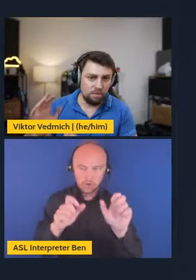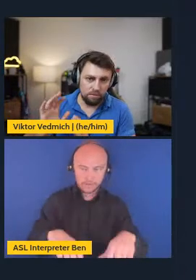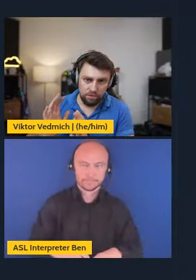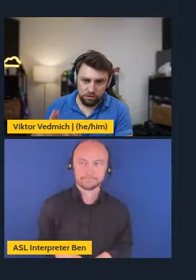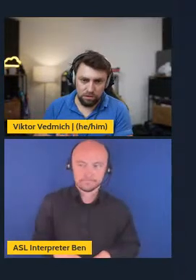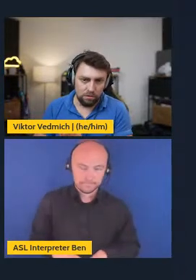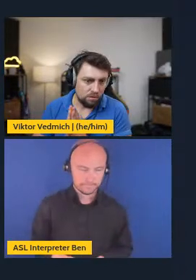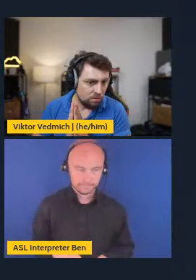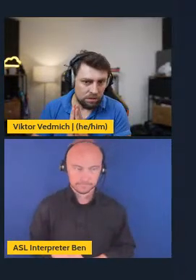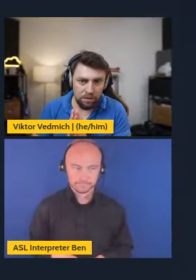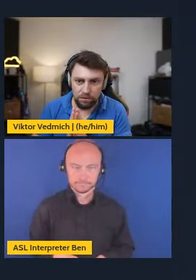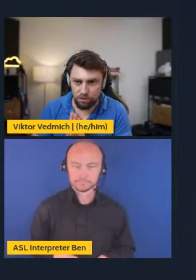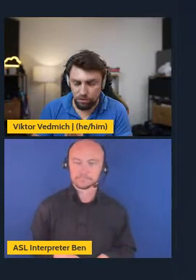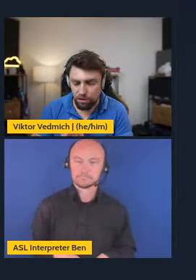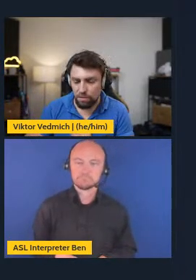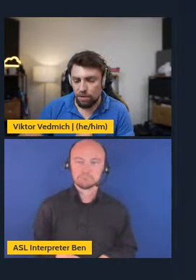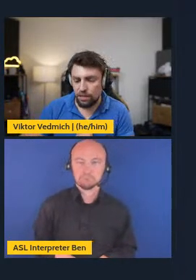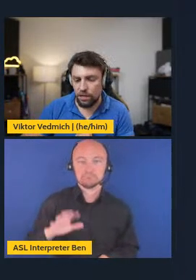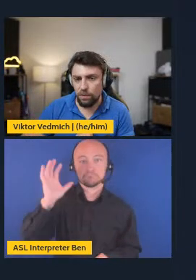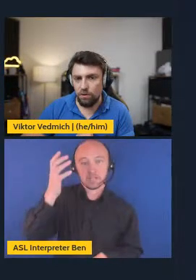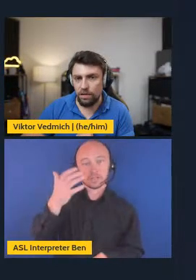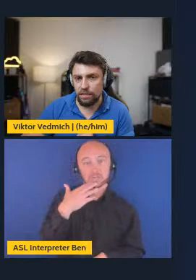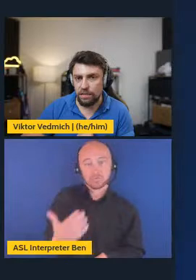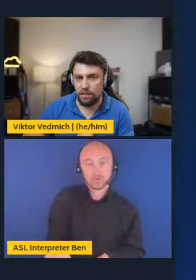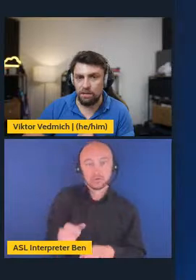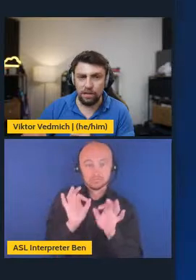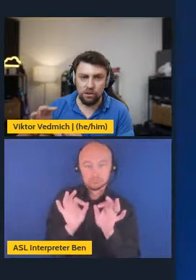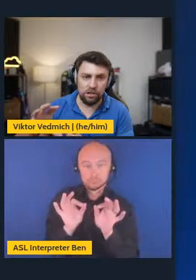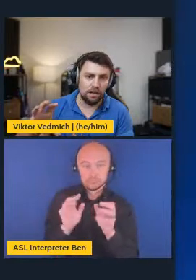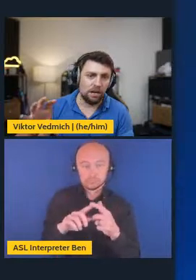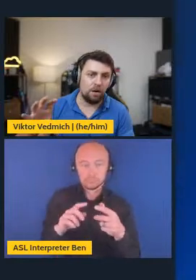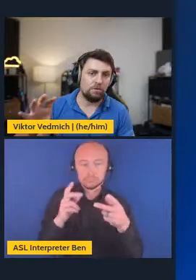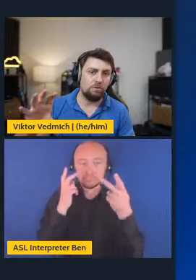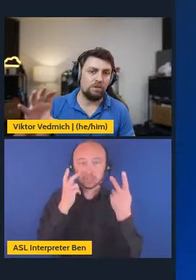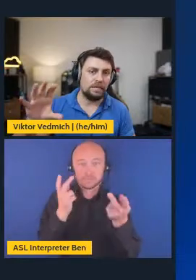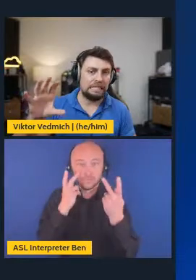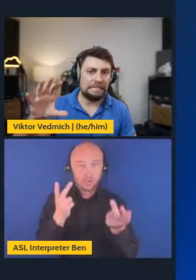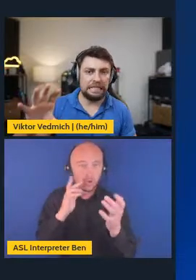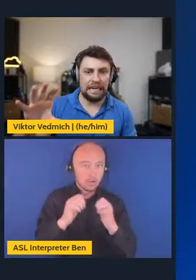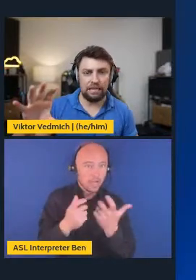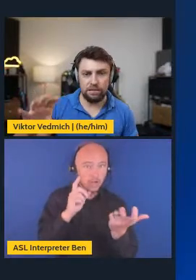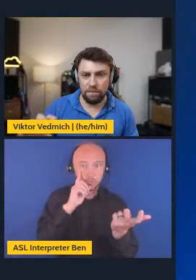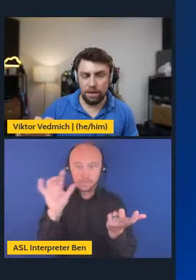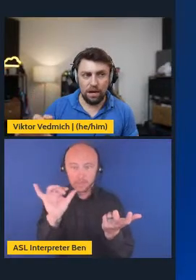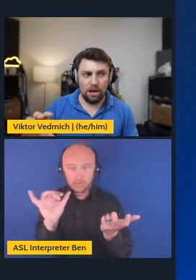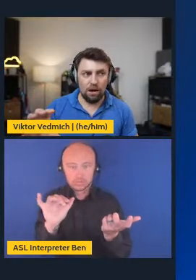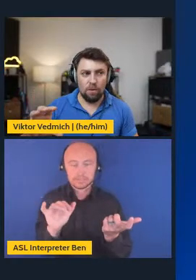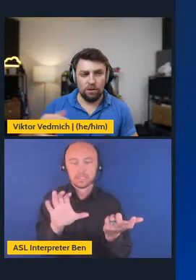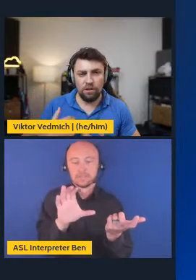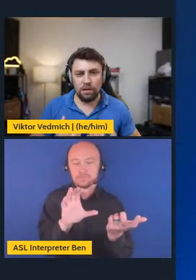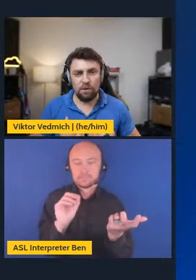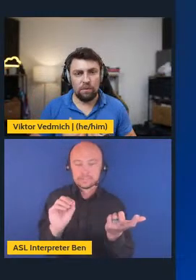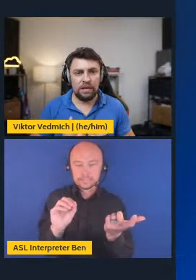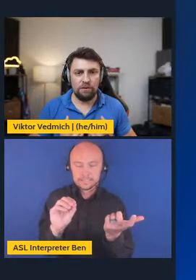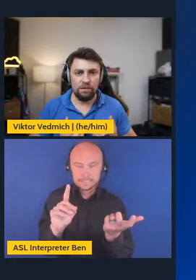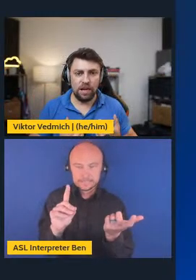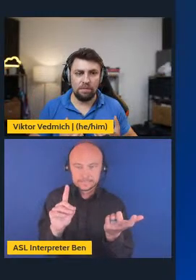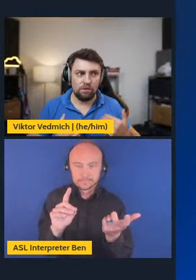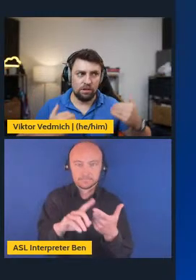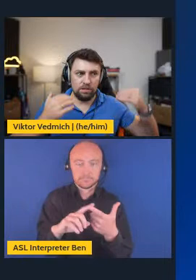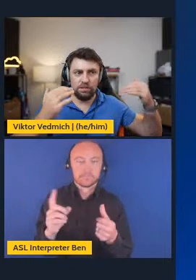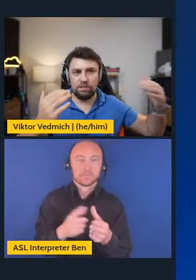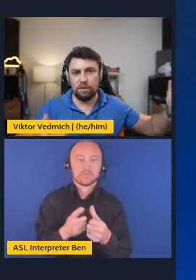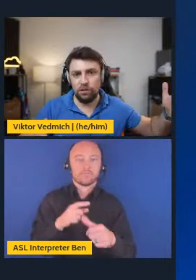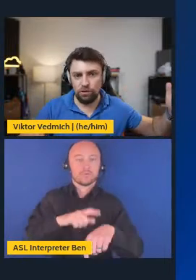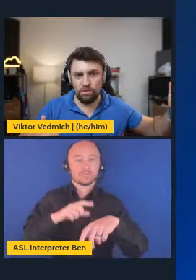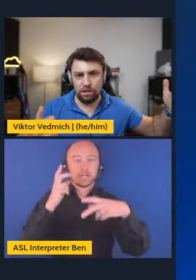So, sounds good, but if you look at the nutshell, like how it looks like CDKs, like when I first time look